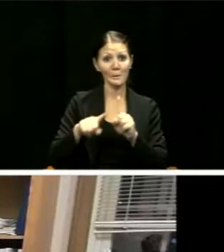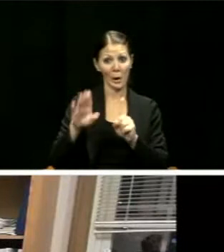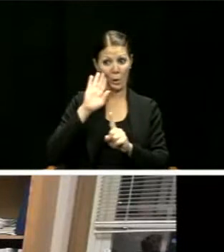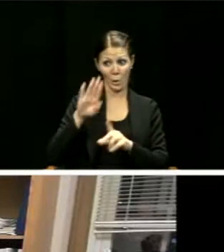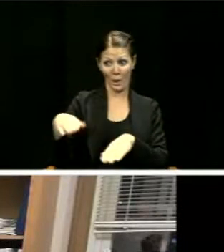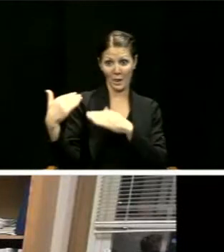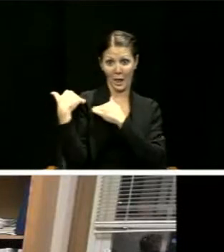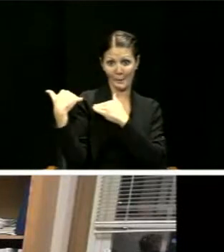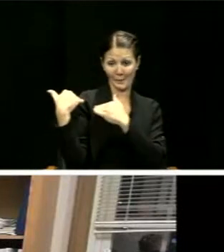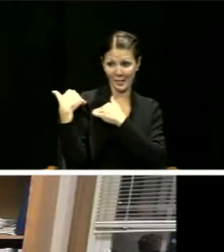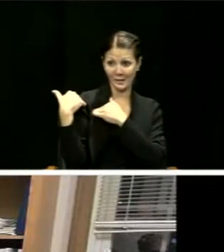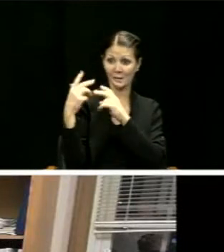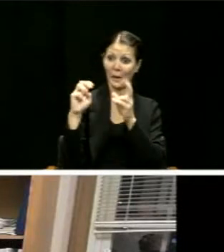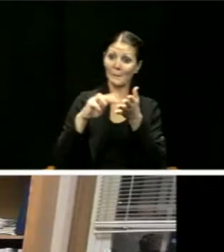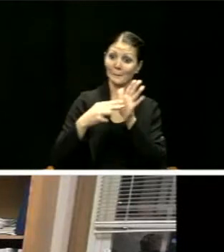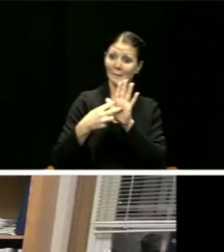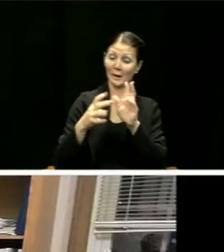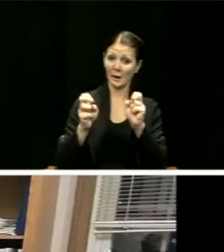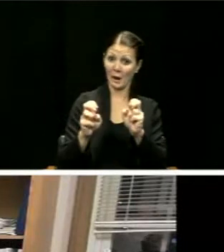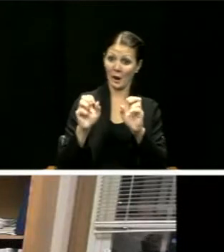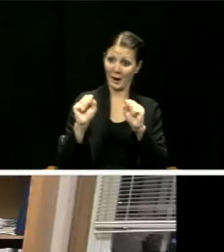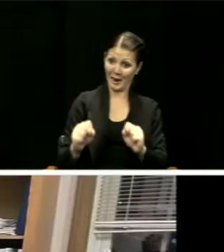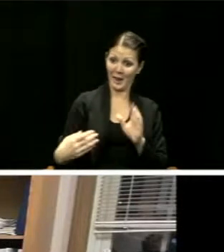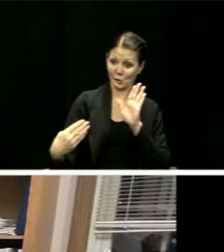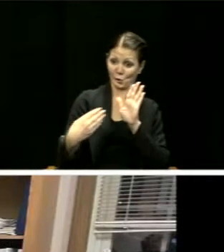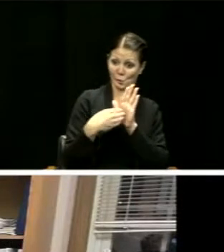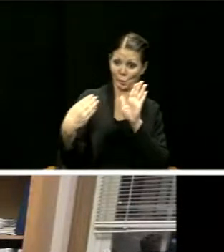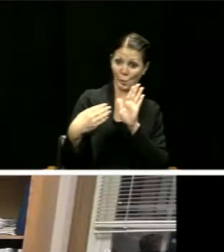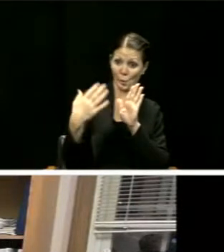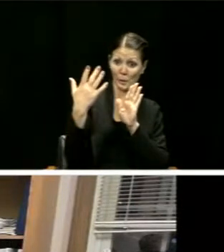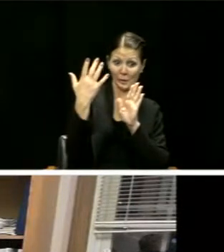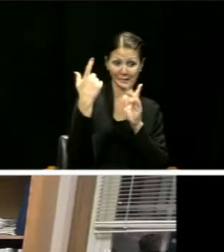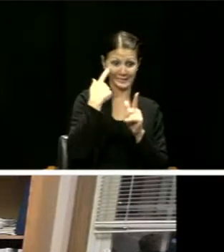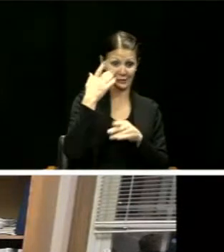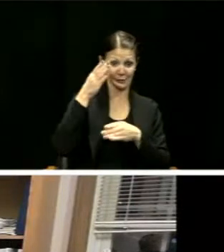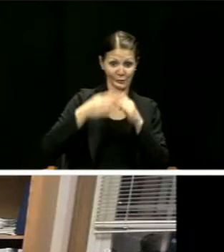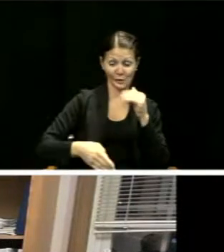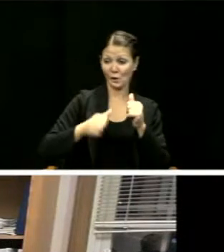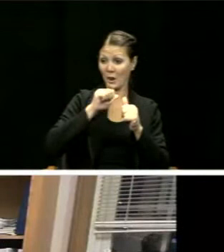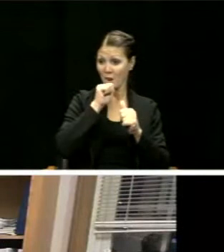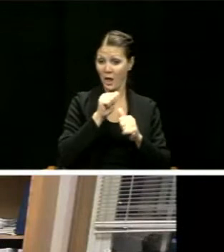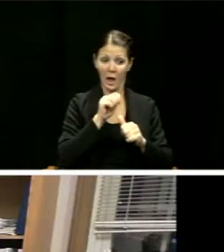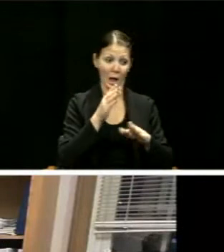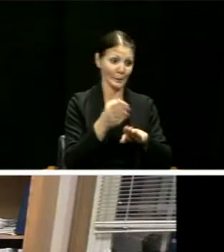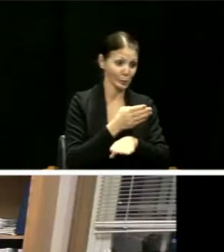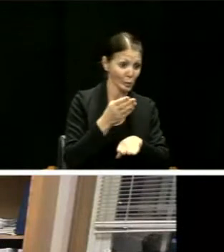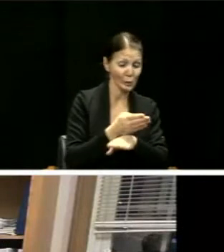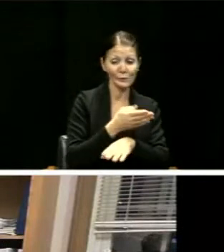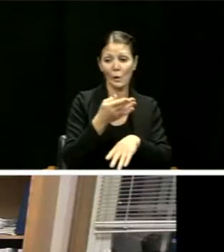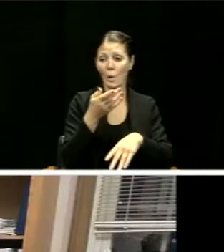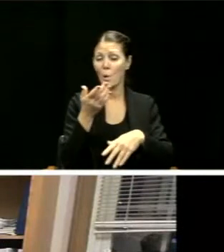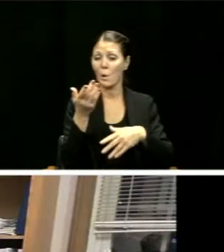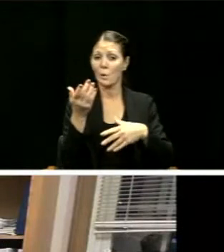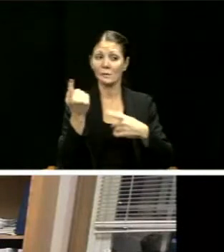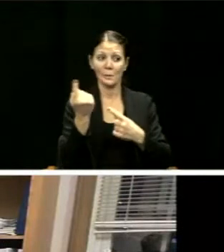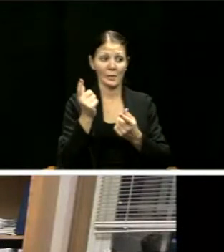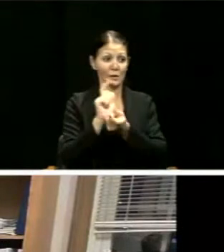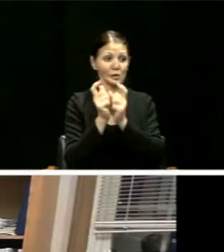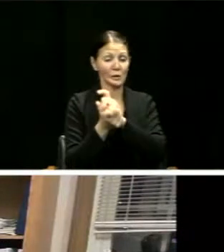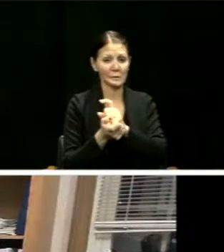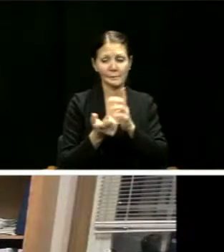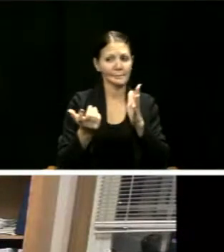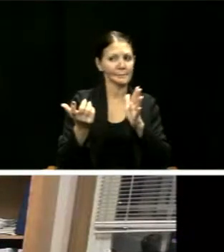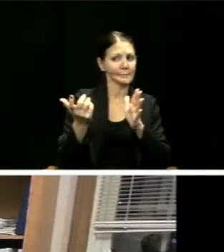town be sued now that these drainage studies were completed? If for some reason we don't do the improvements or something changes,